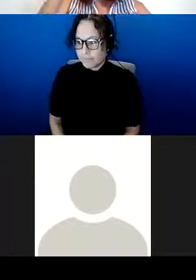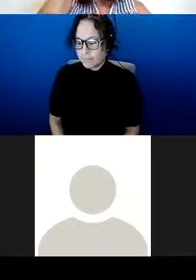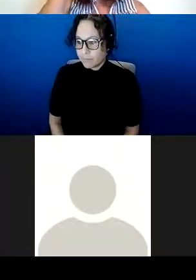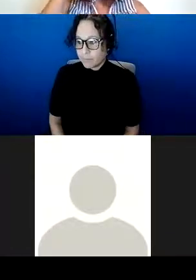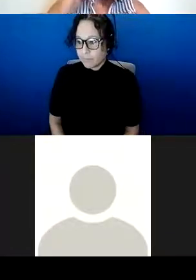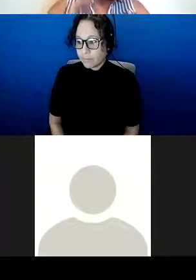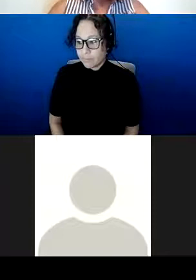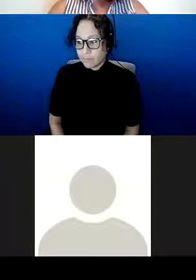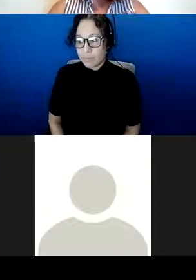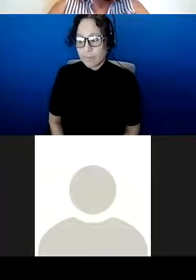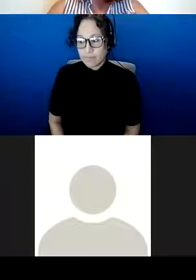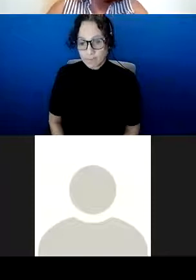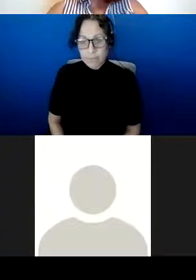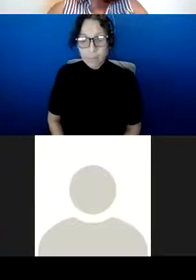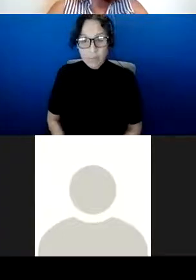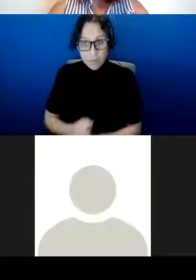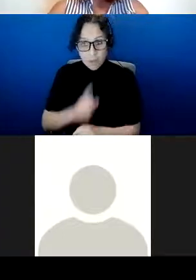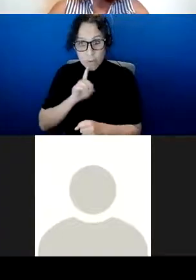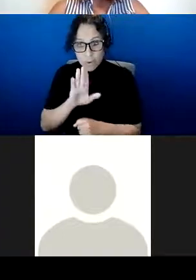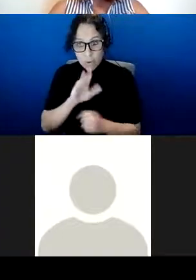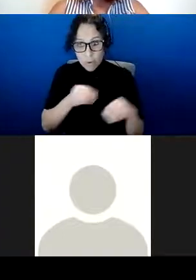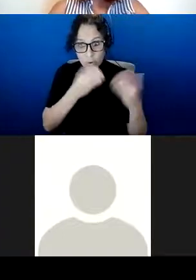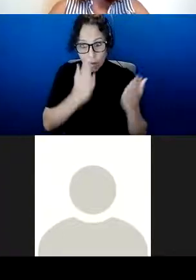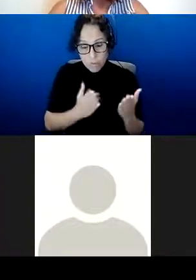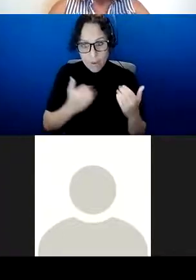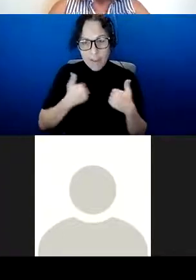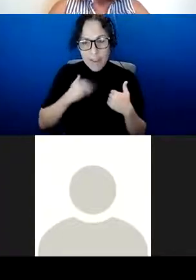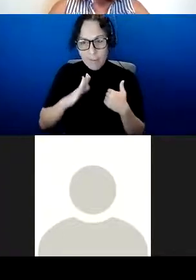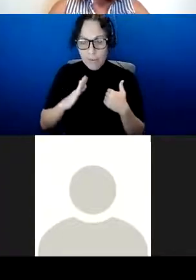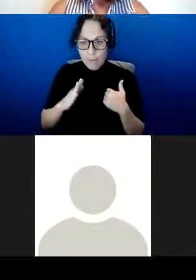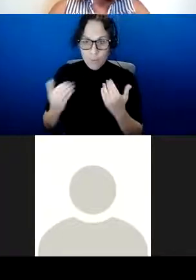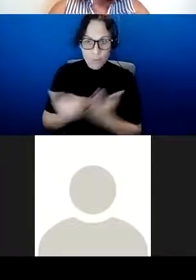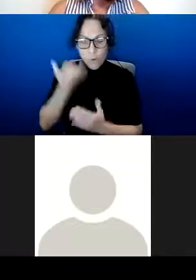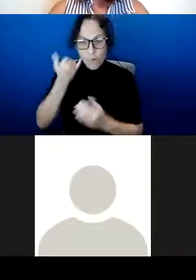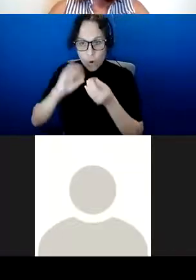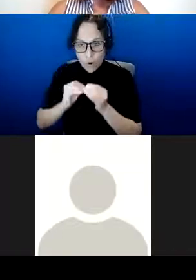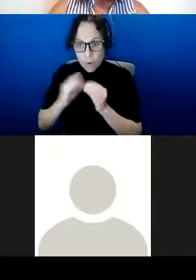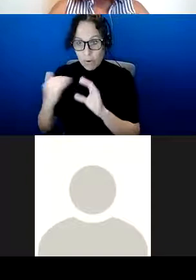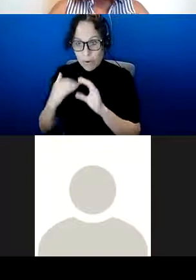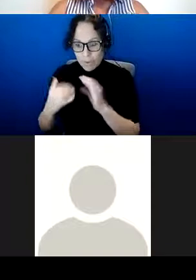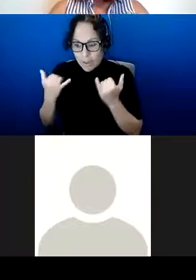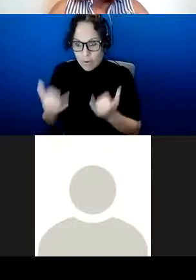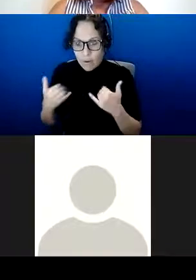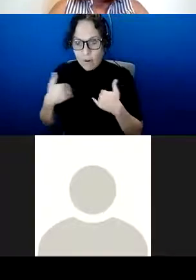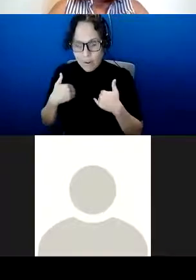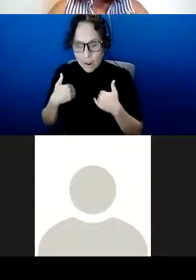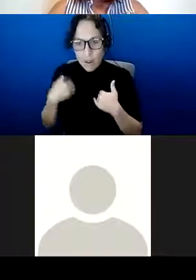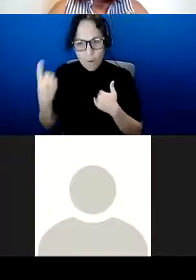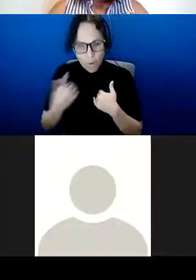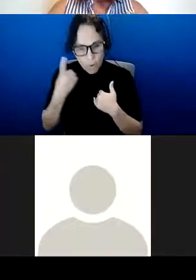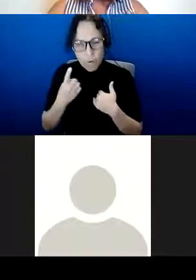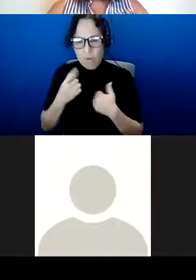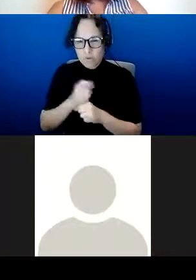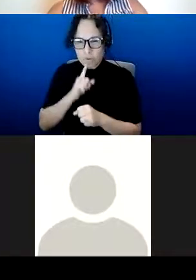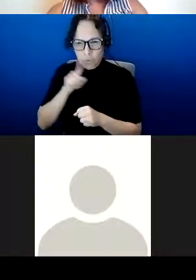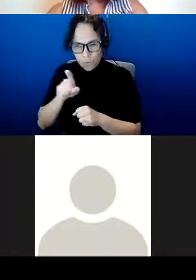Assure that your provider has your most current phone number and email. Always important to make sure you update that